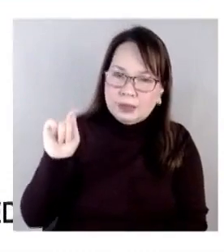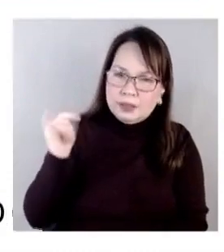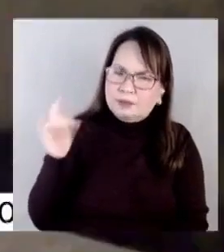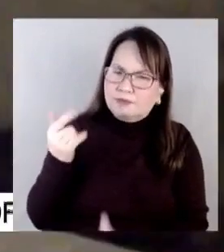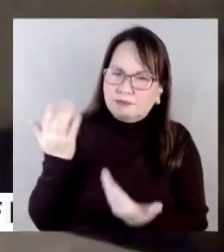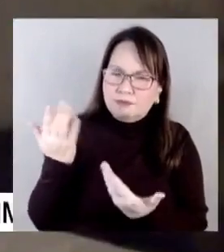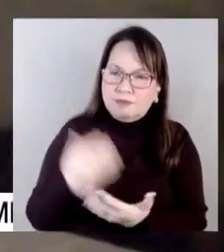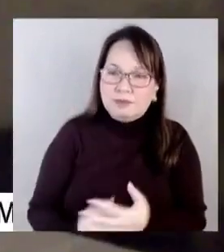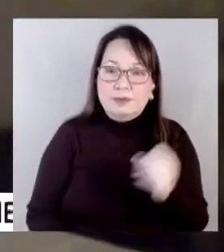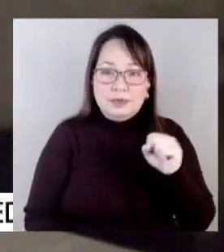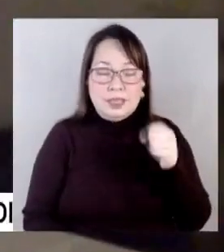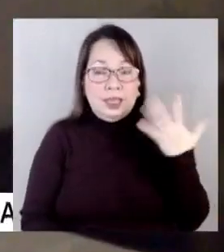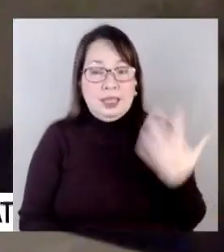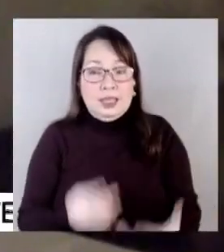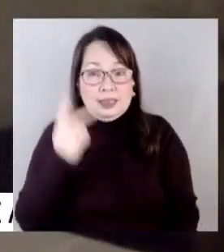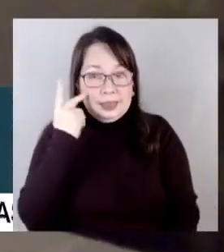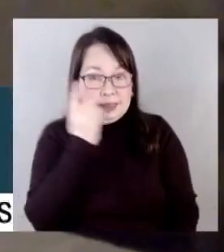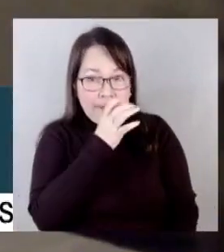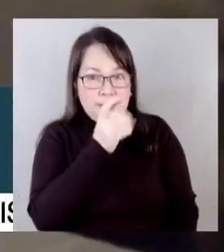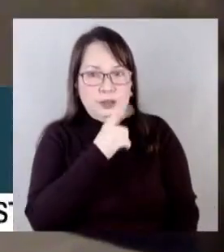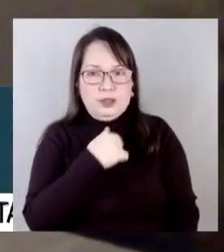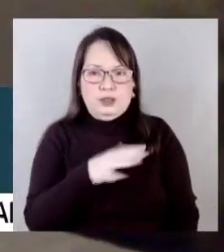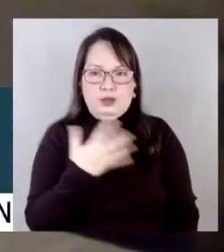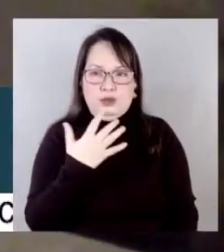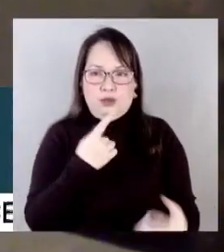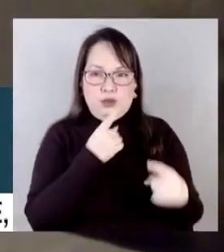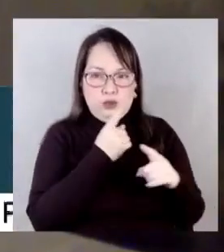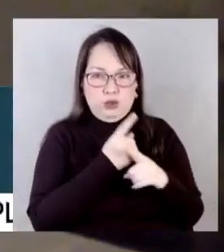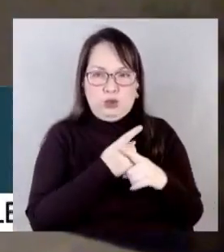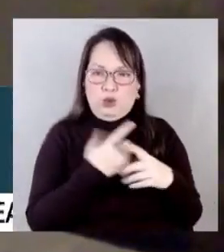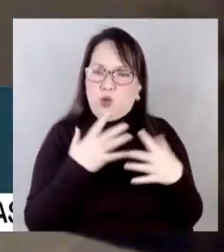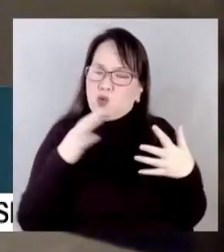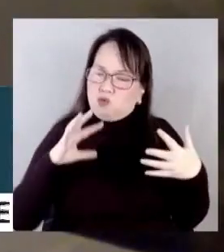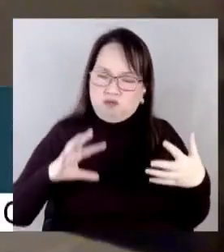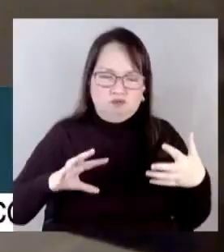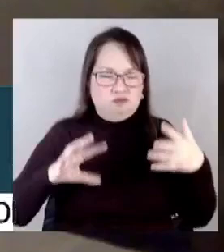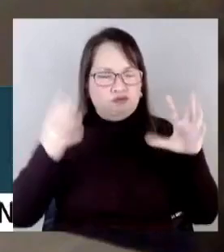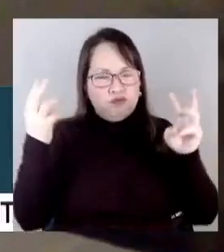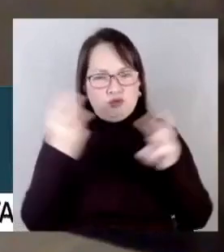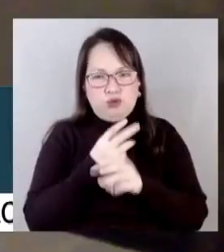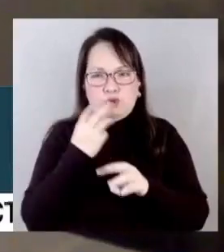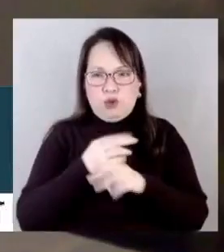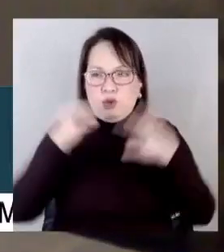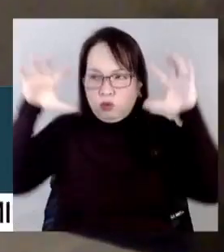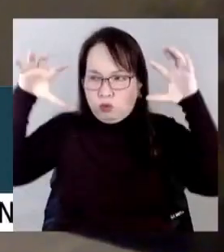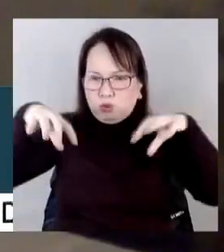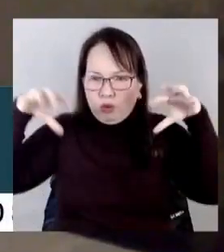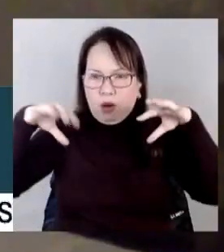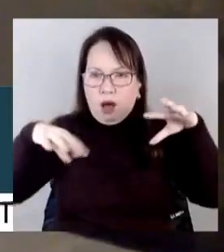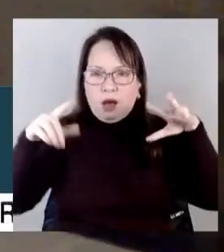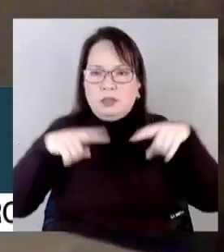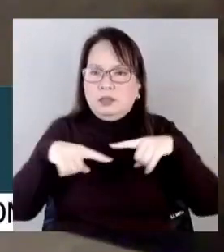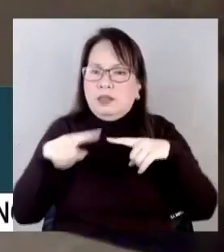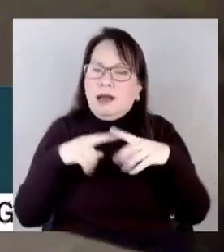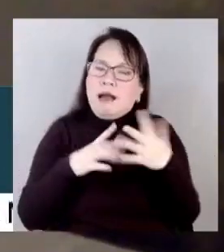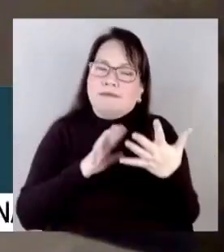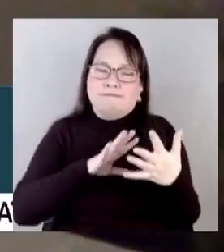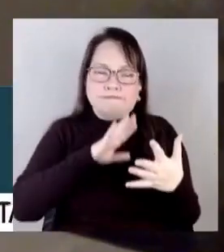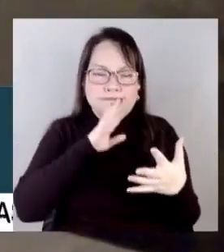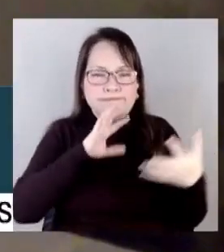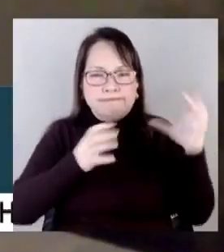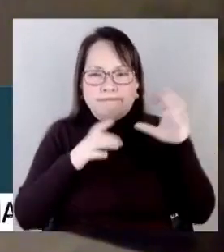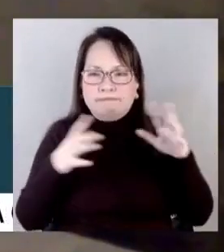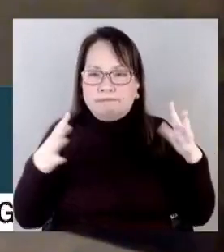Carmina, just a few weeks after one of the worst winter storms in history caused massive flight cancellations that ruined millions of people's holiday plans,